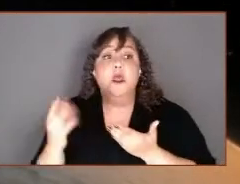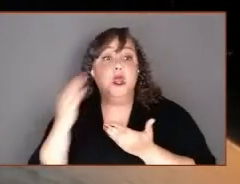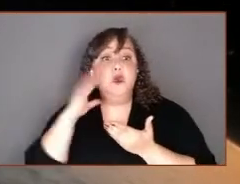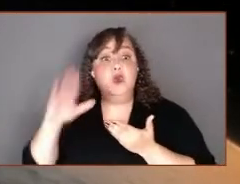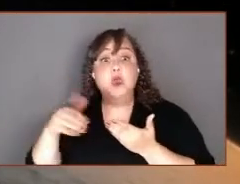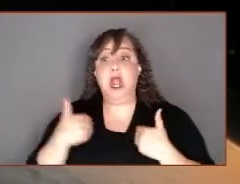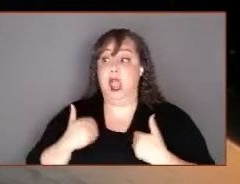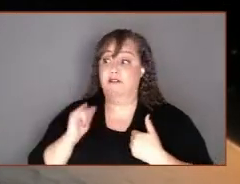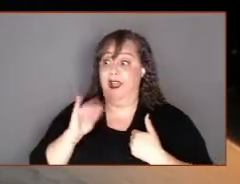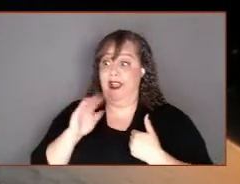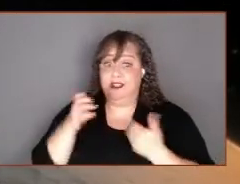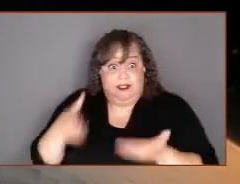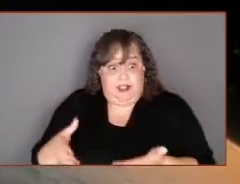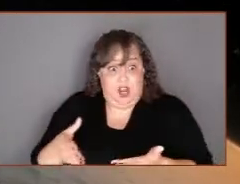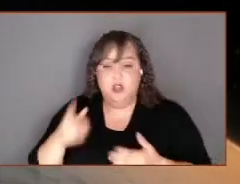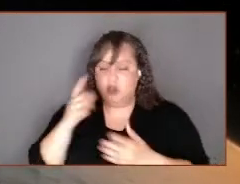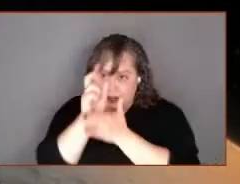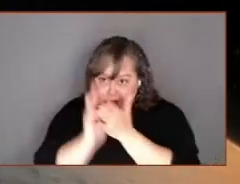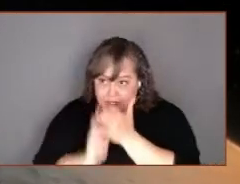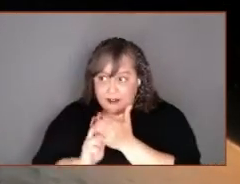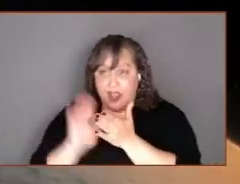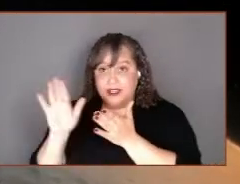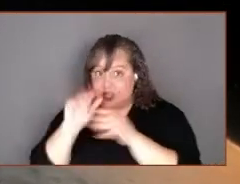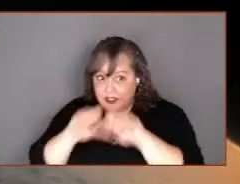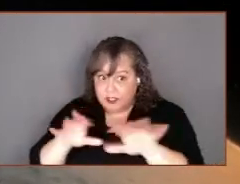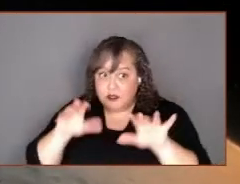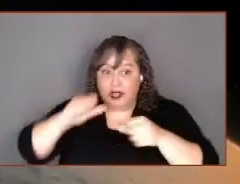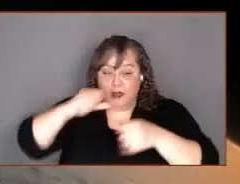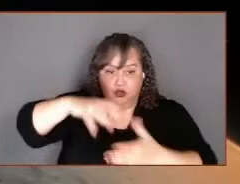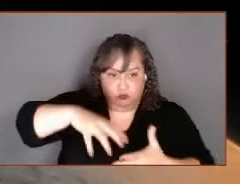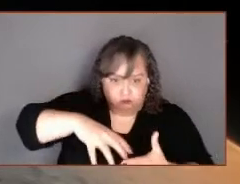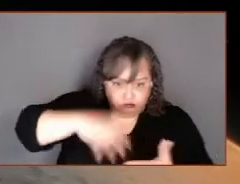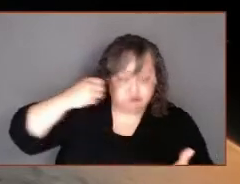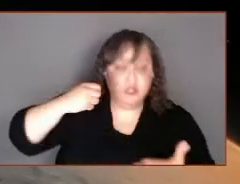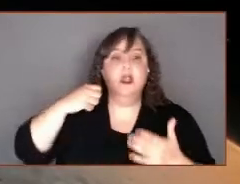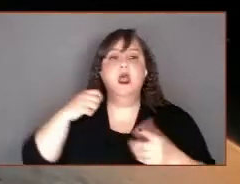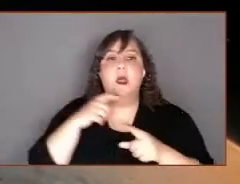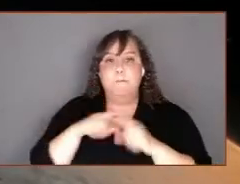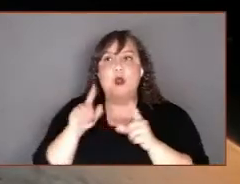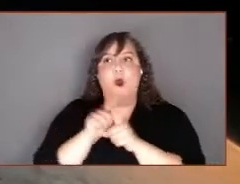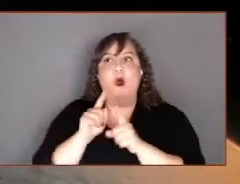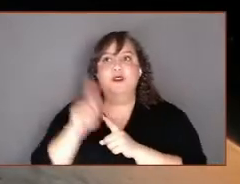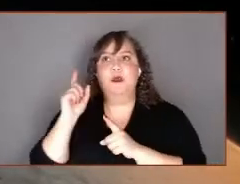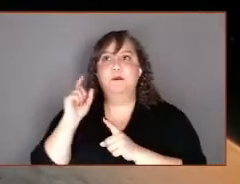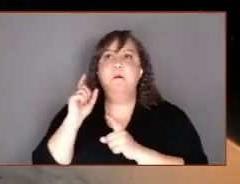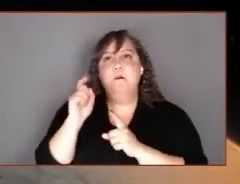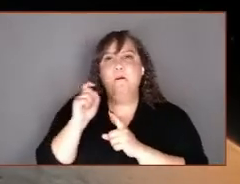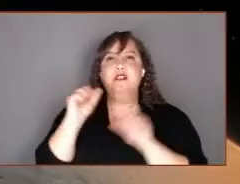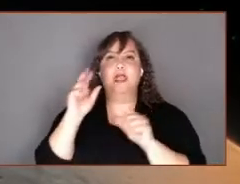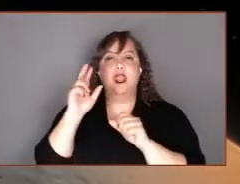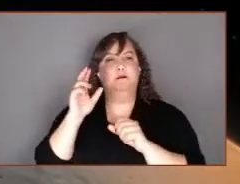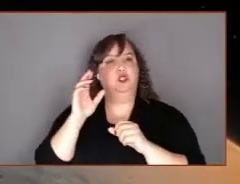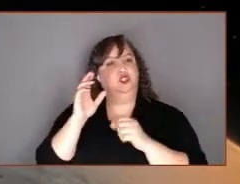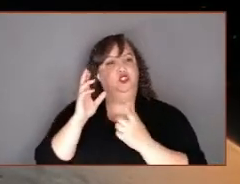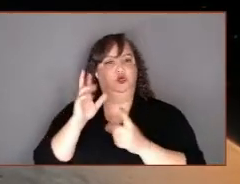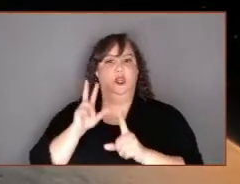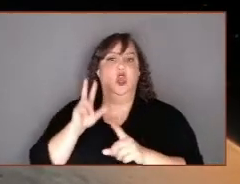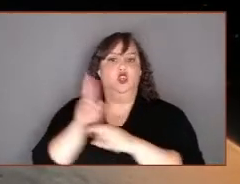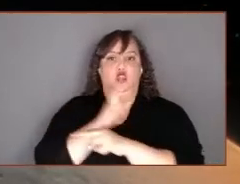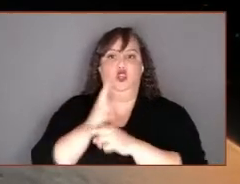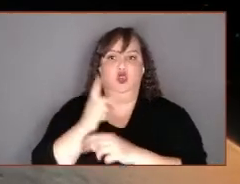their systems to acquire it, but they also have to design these systems such that they have forward application to future missions we would do on the Moon and